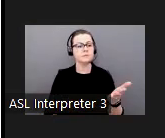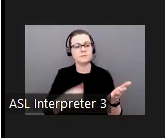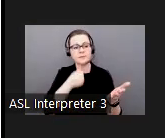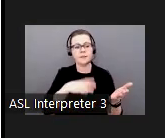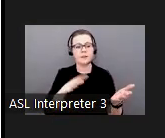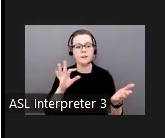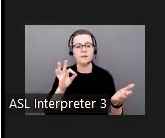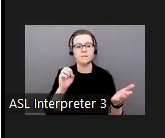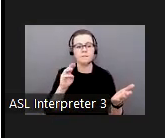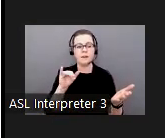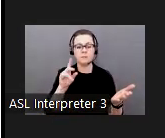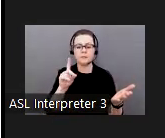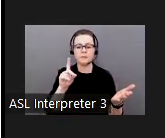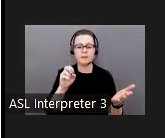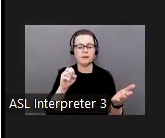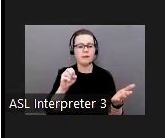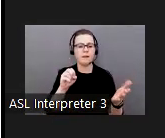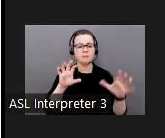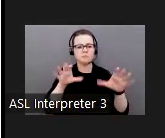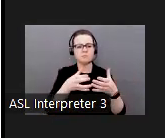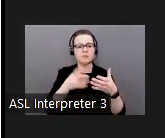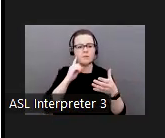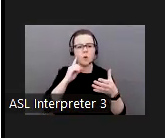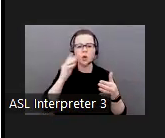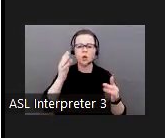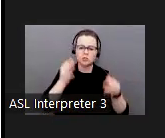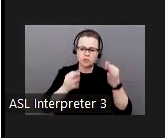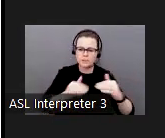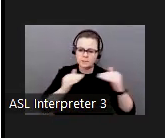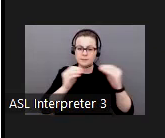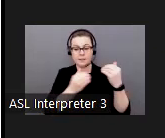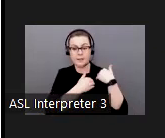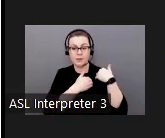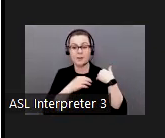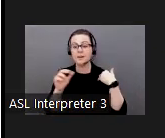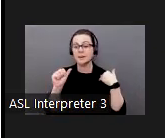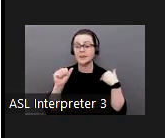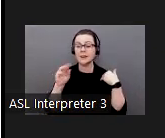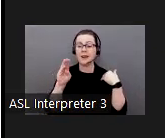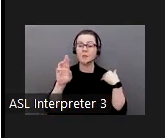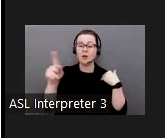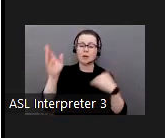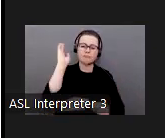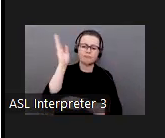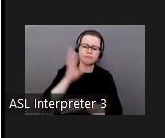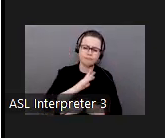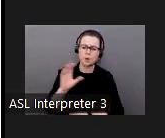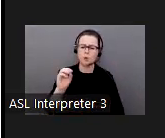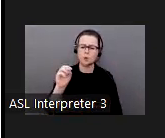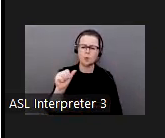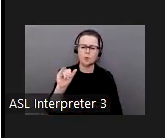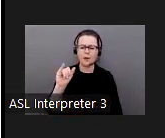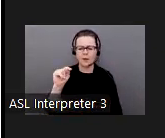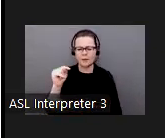for Justice and Accountability. Amber did a nice job of talking about all the great work that OAIT does tracking